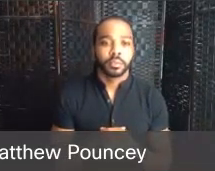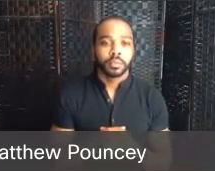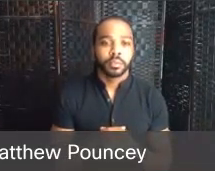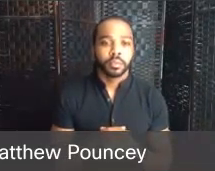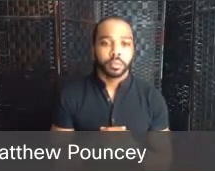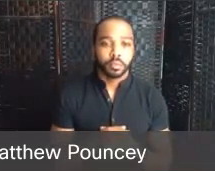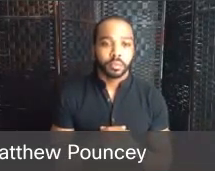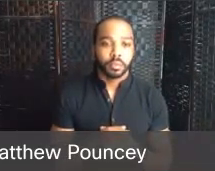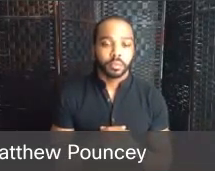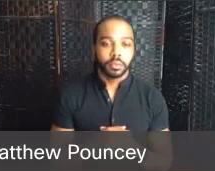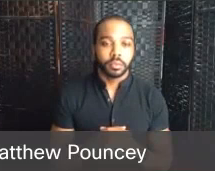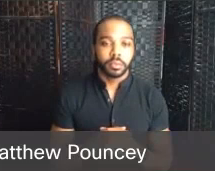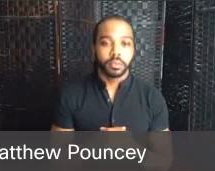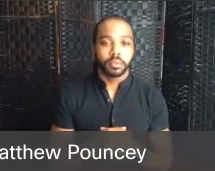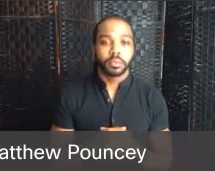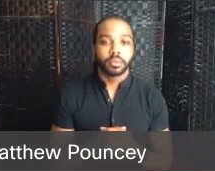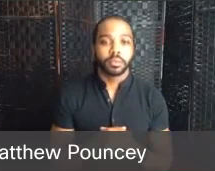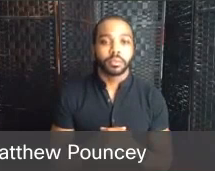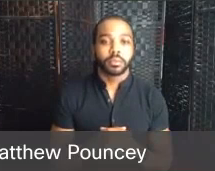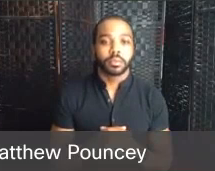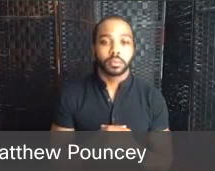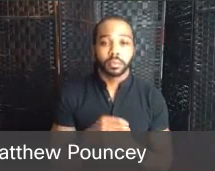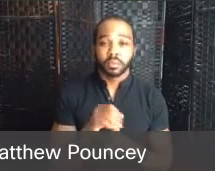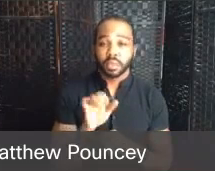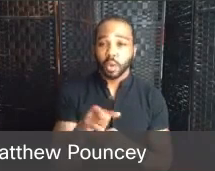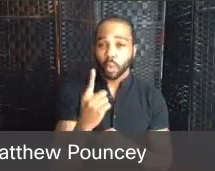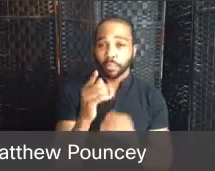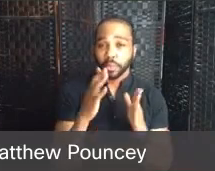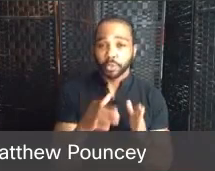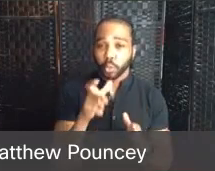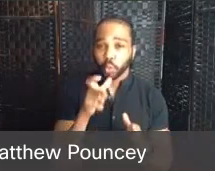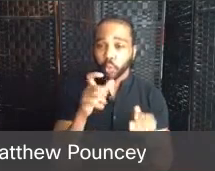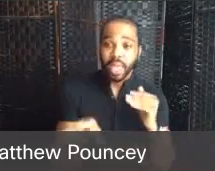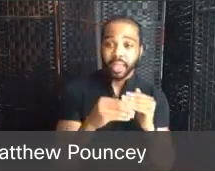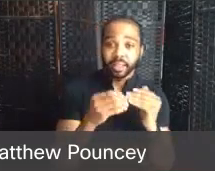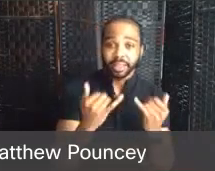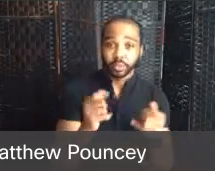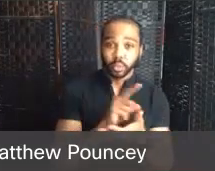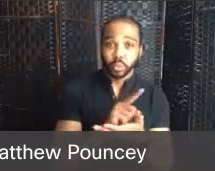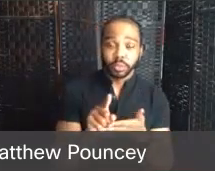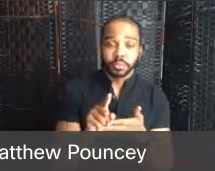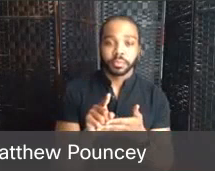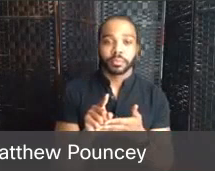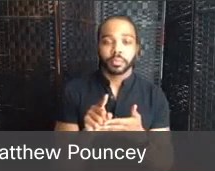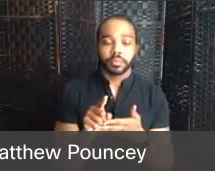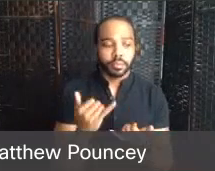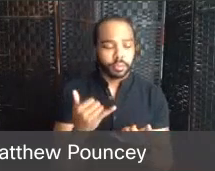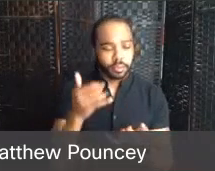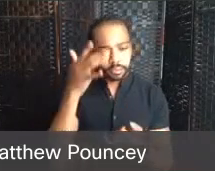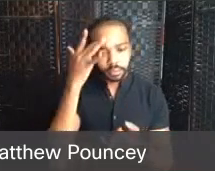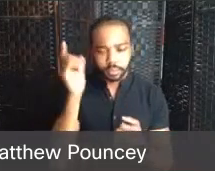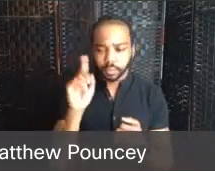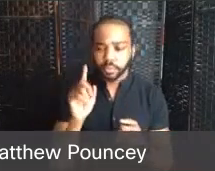The one person that was added was in, now I'm not sure.